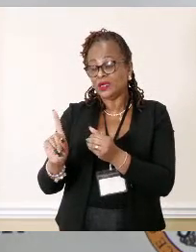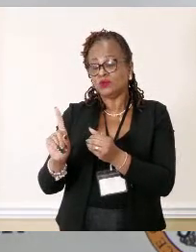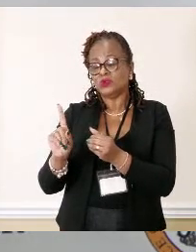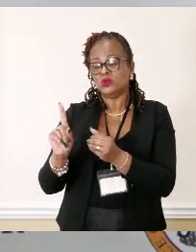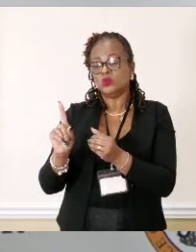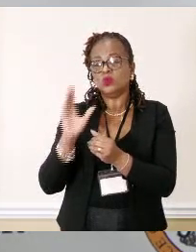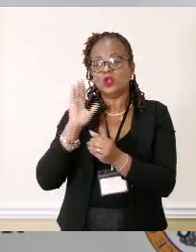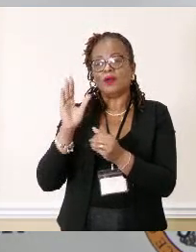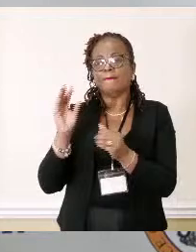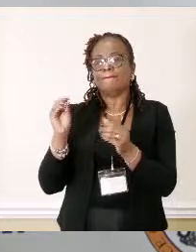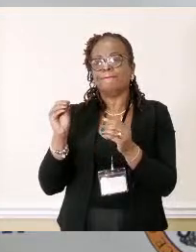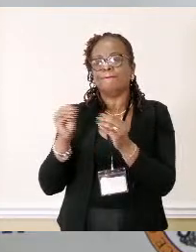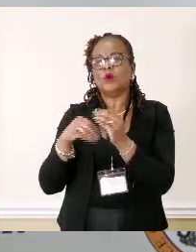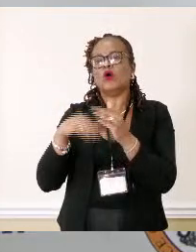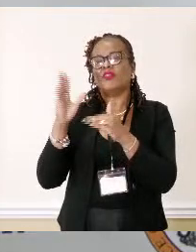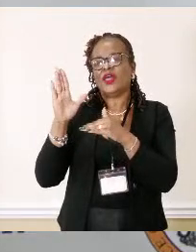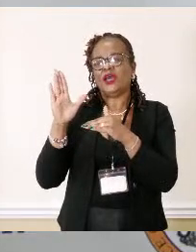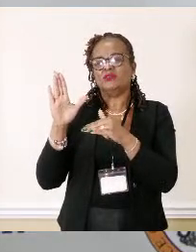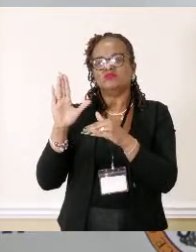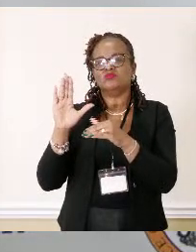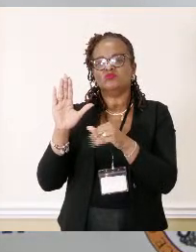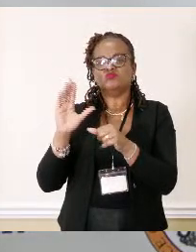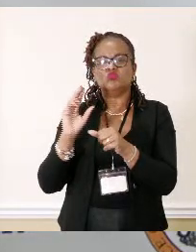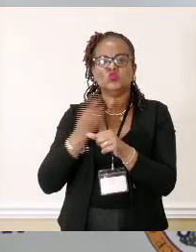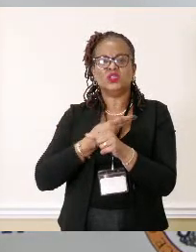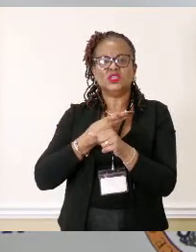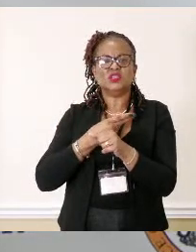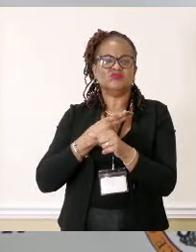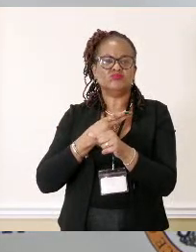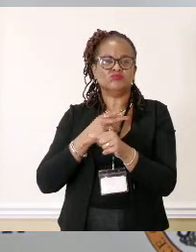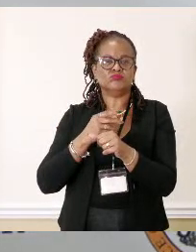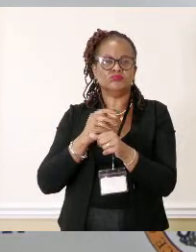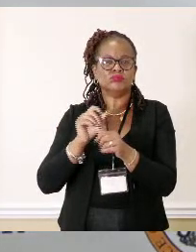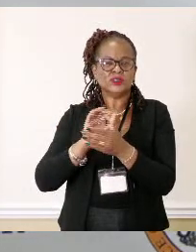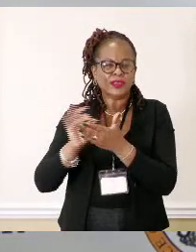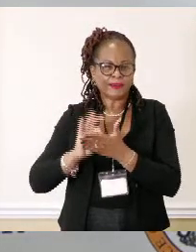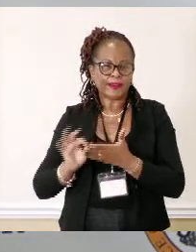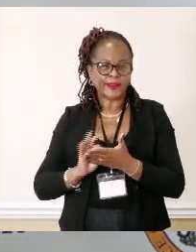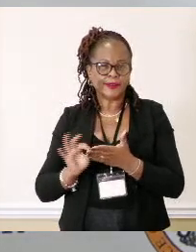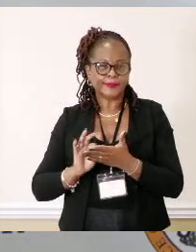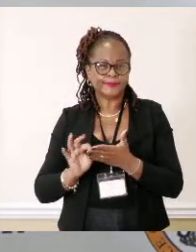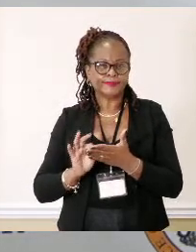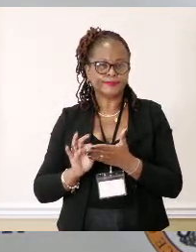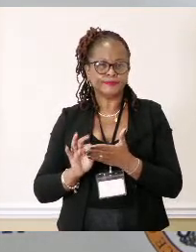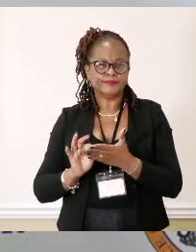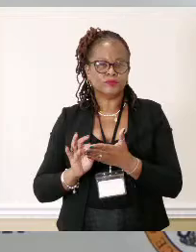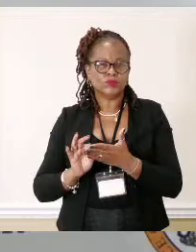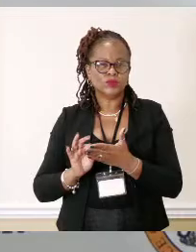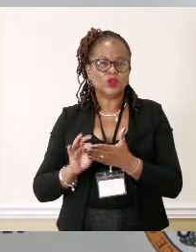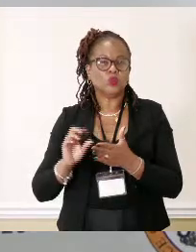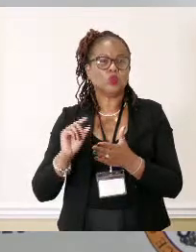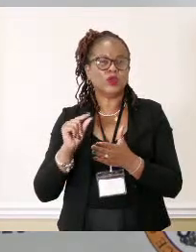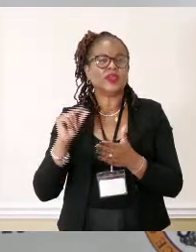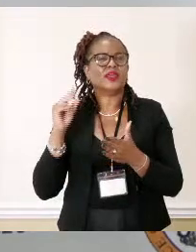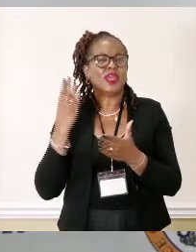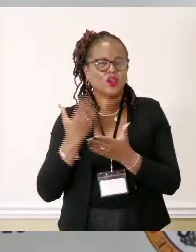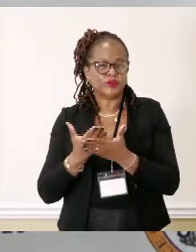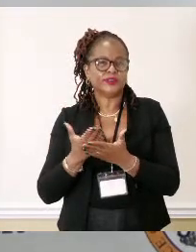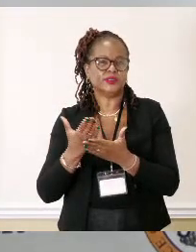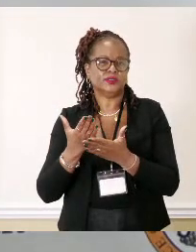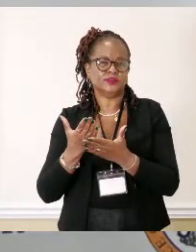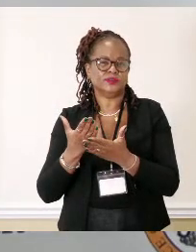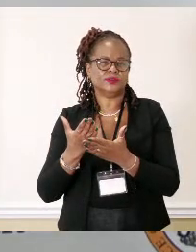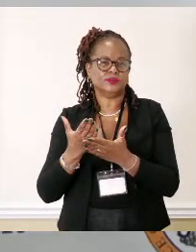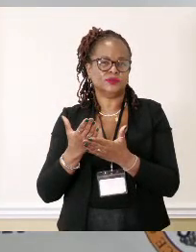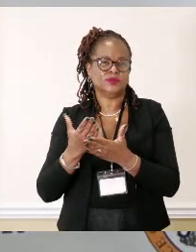than what we have calculated for the population, given that we are guaranteed